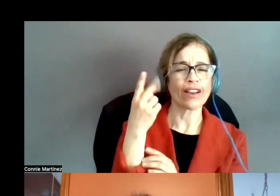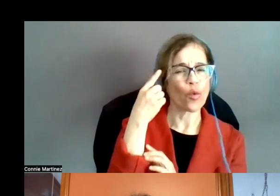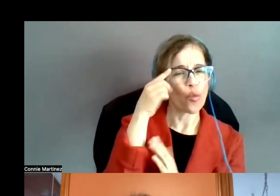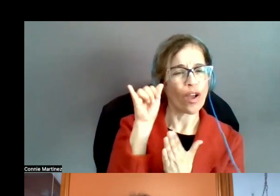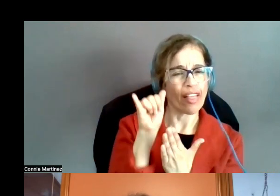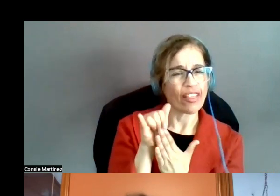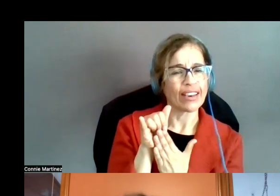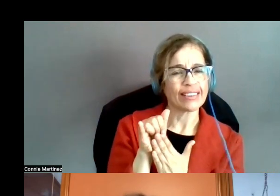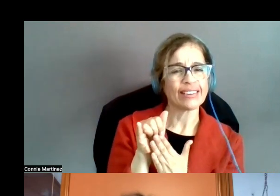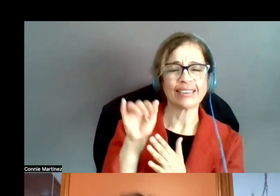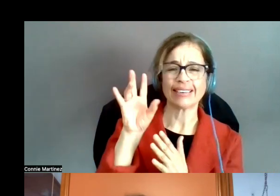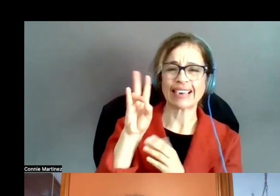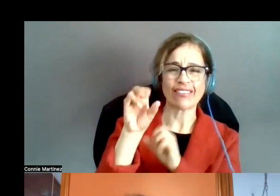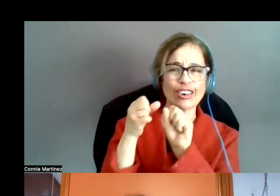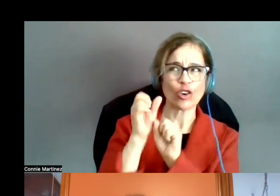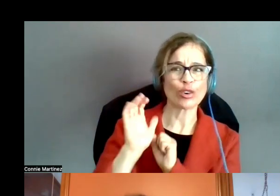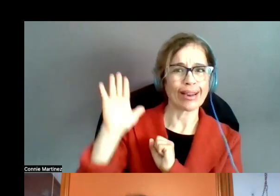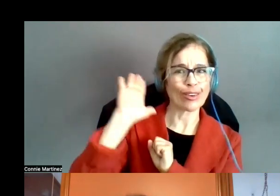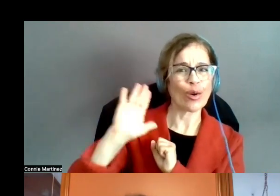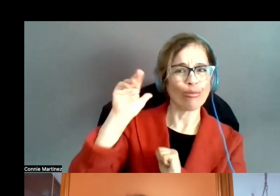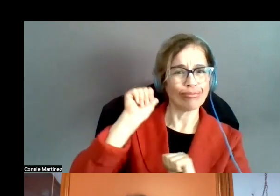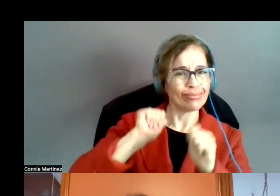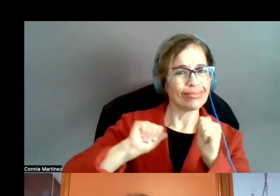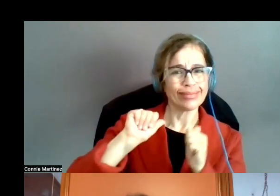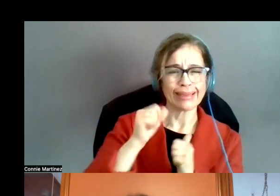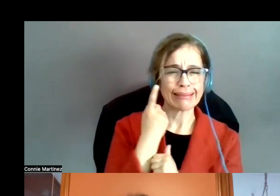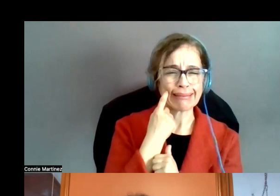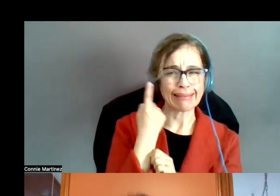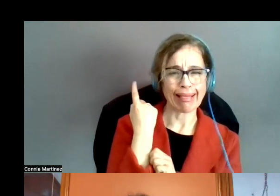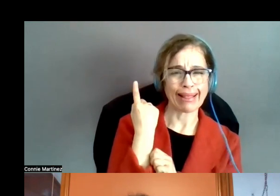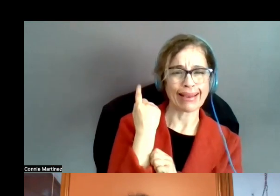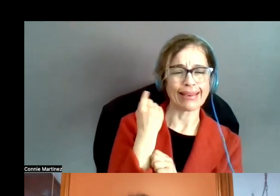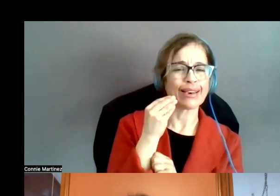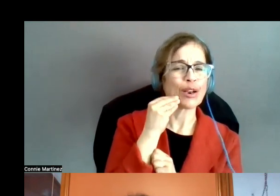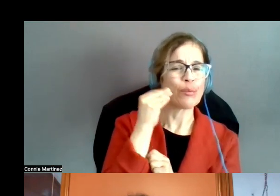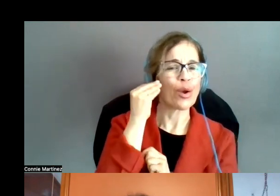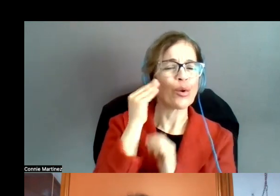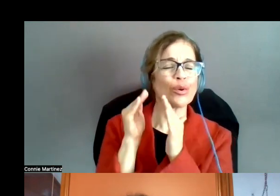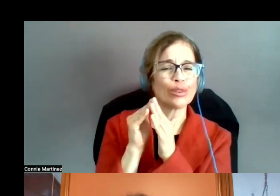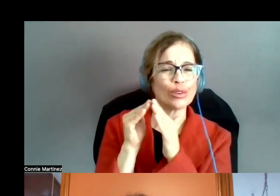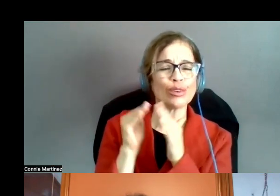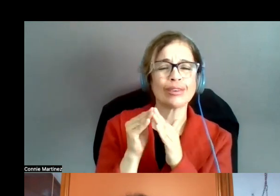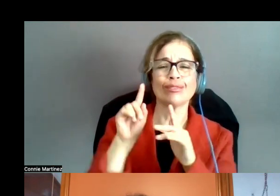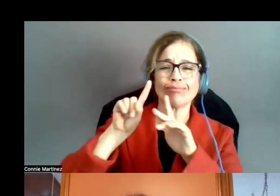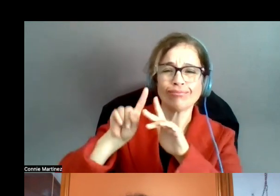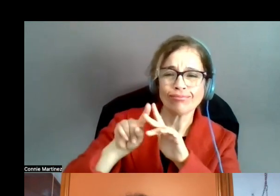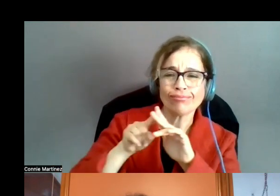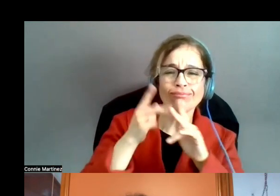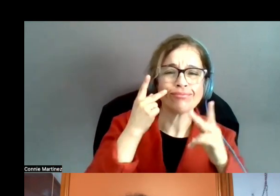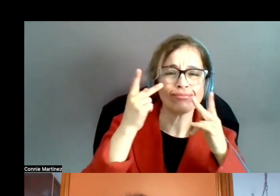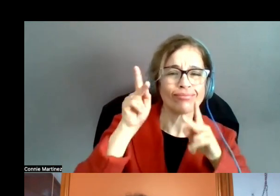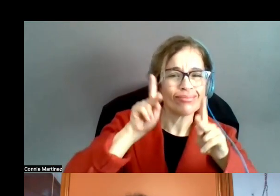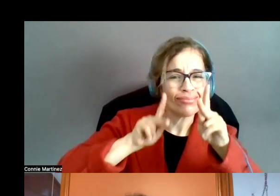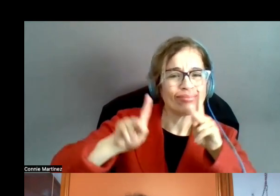as you saw in the video, 7 years ago. And just last year, now in my hometown, you are starting to see